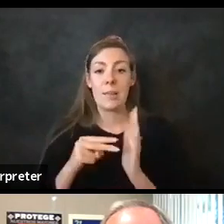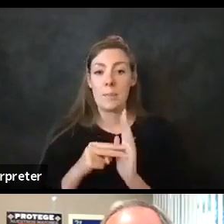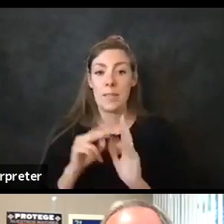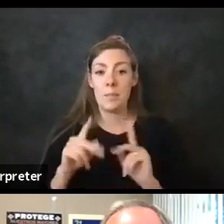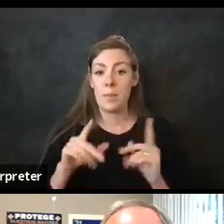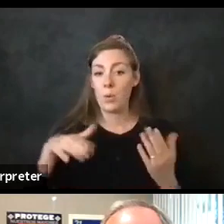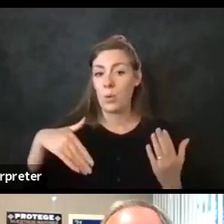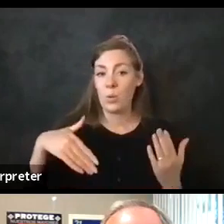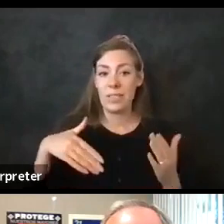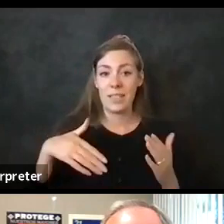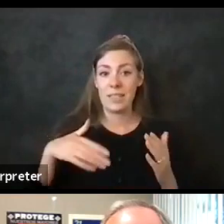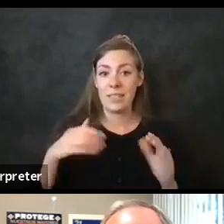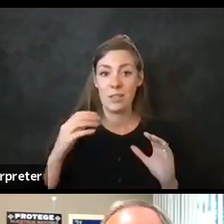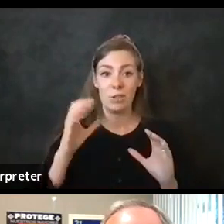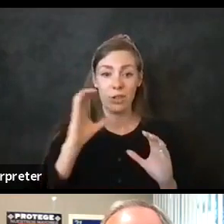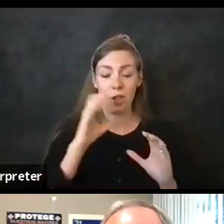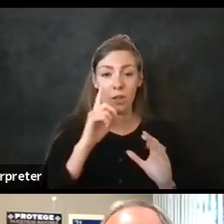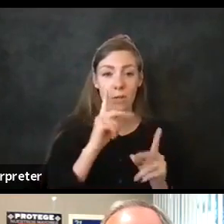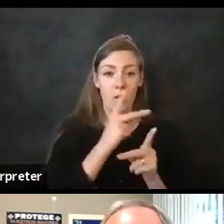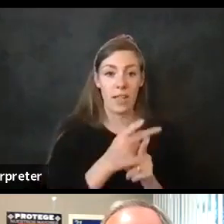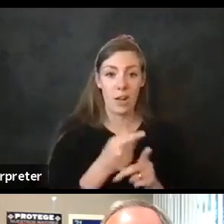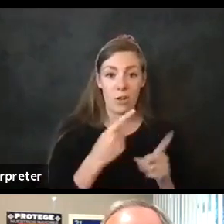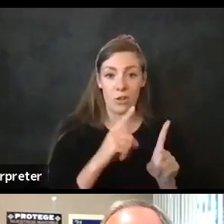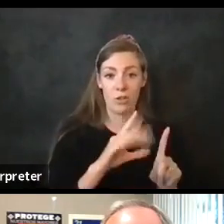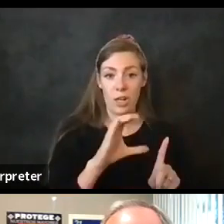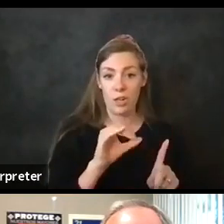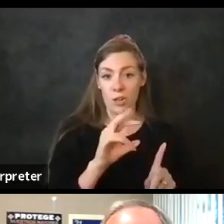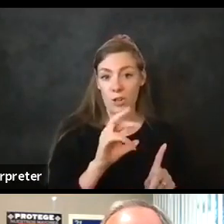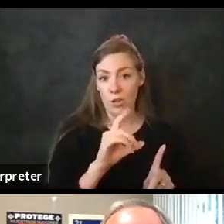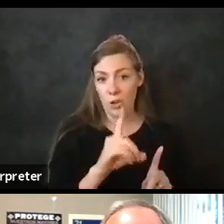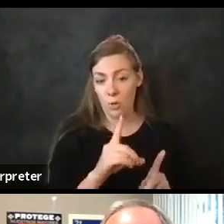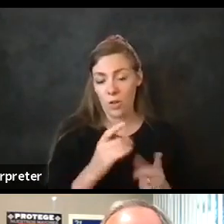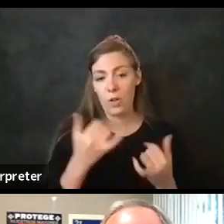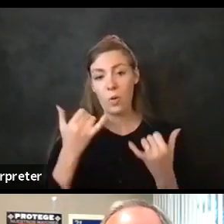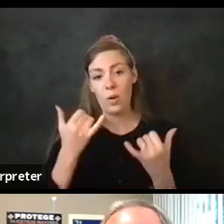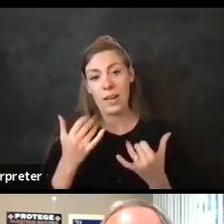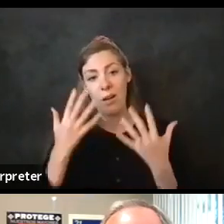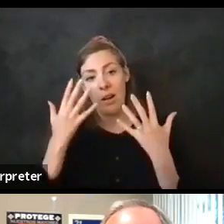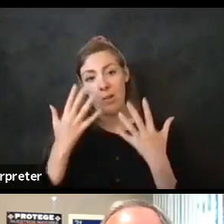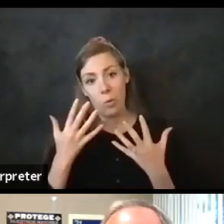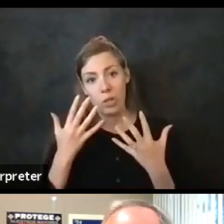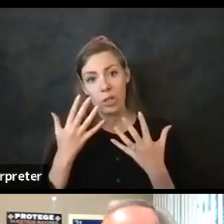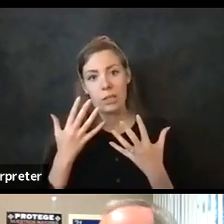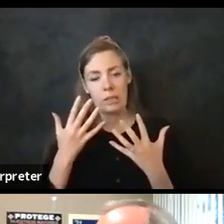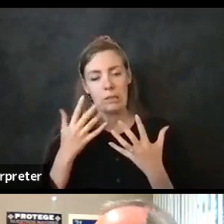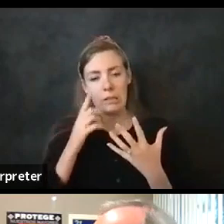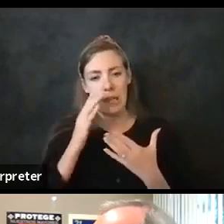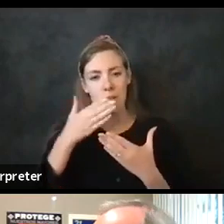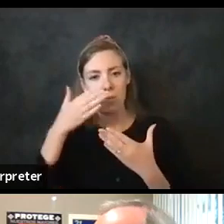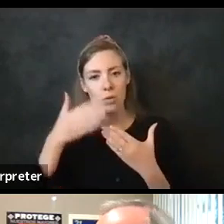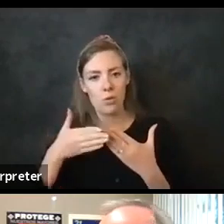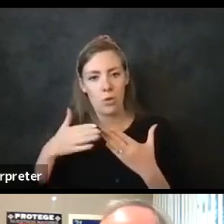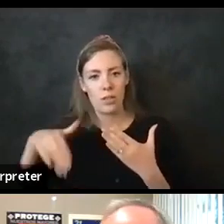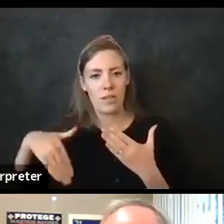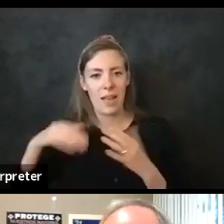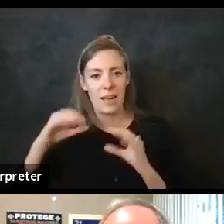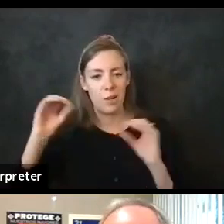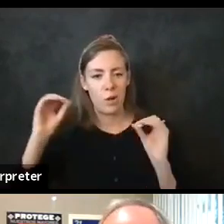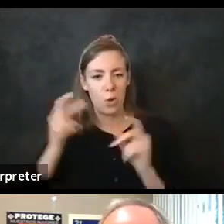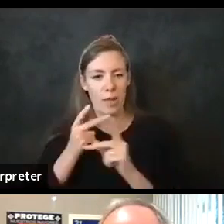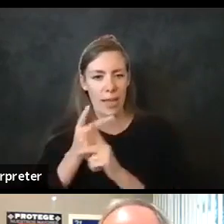seek care during COVID who are now, unfortunately, in the hospital as a result of not having had care.